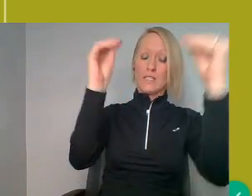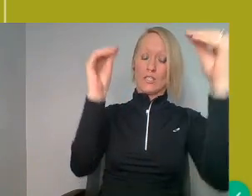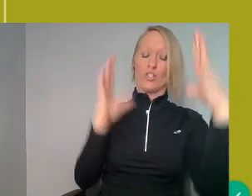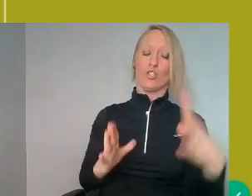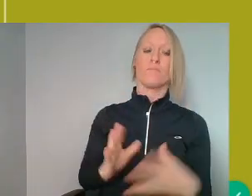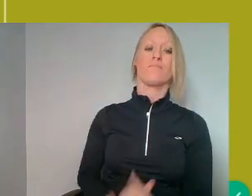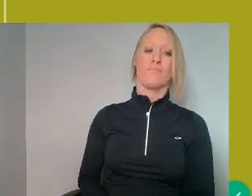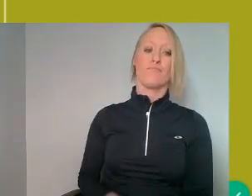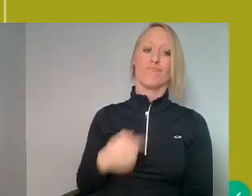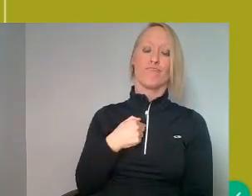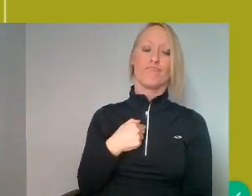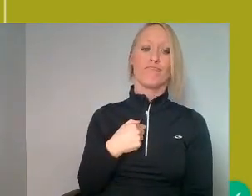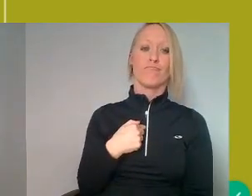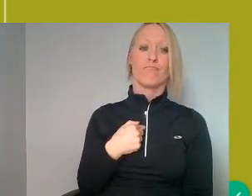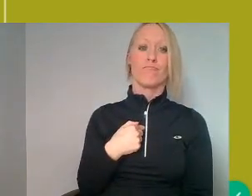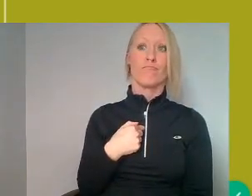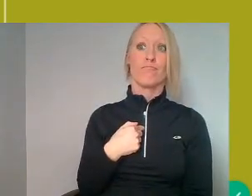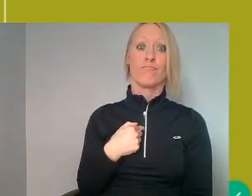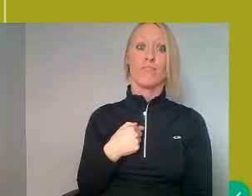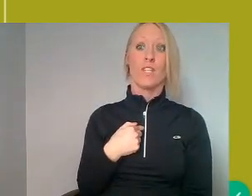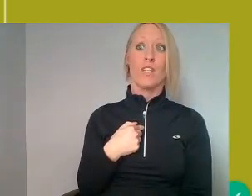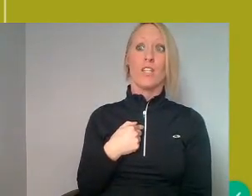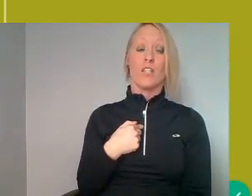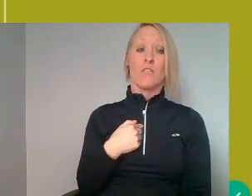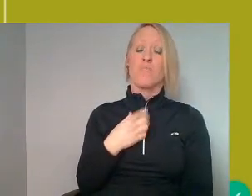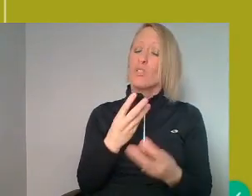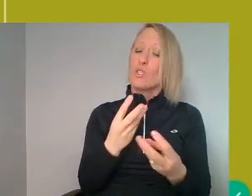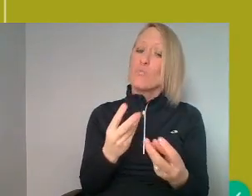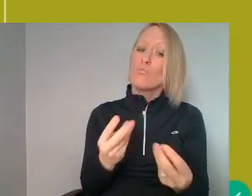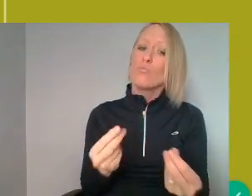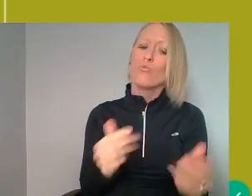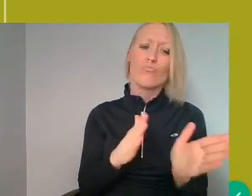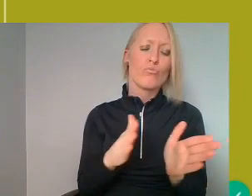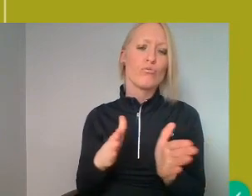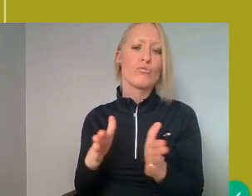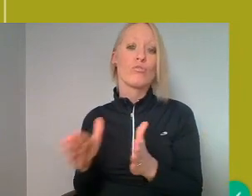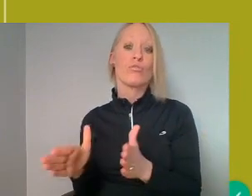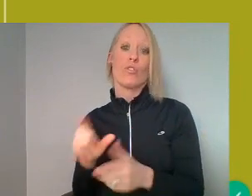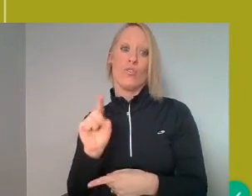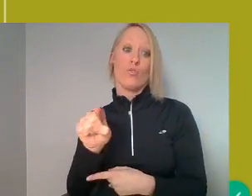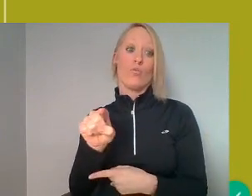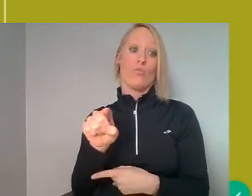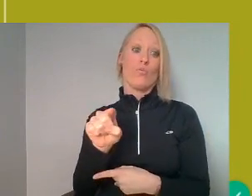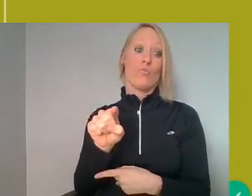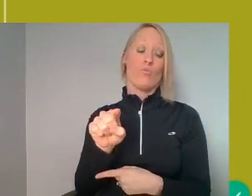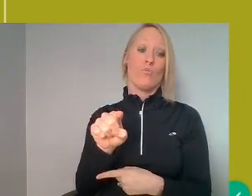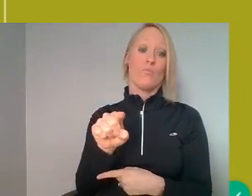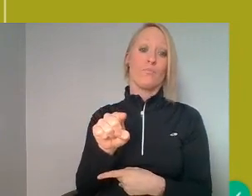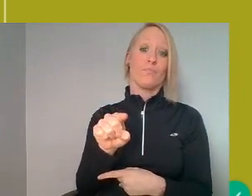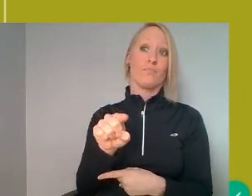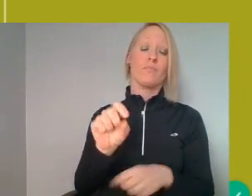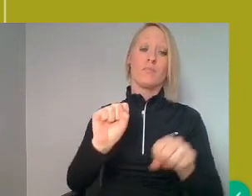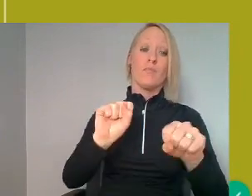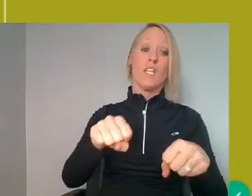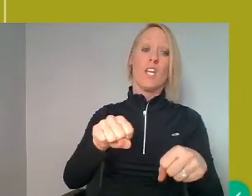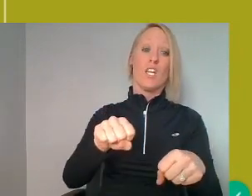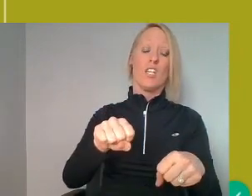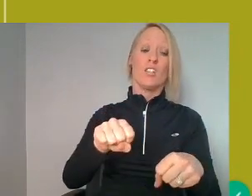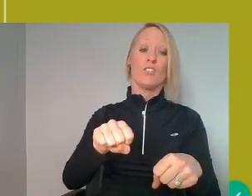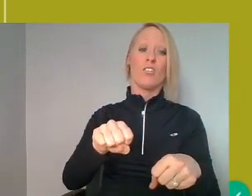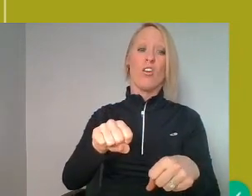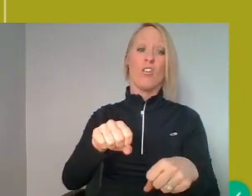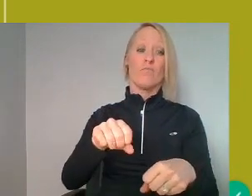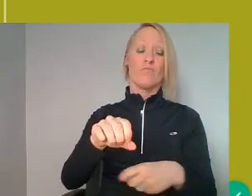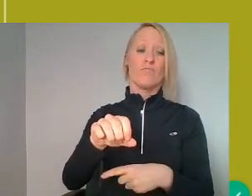to mute me and go through kind of the notes as I click through them if you don't want to hear my voice, which I don't blame you if you don't want